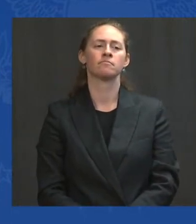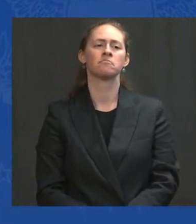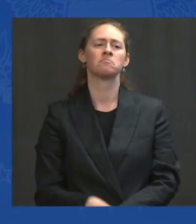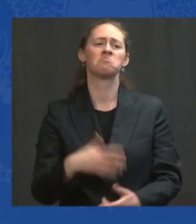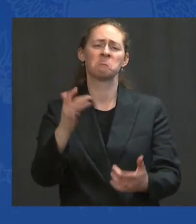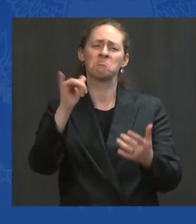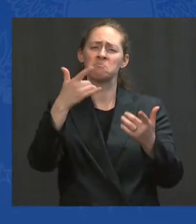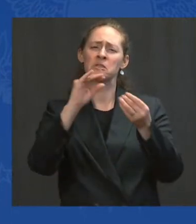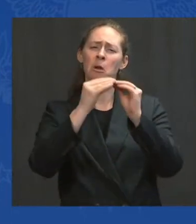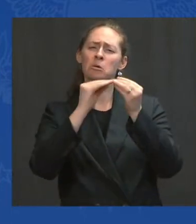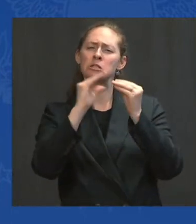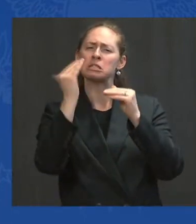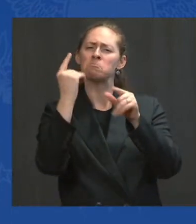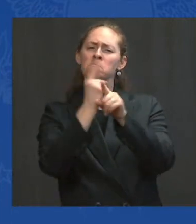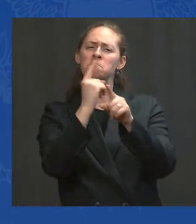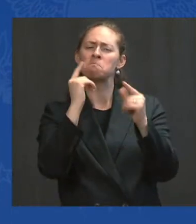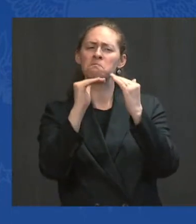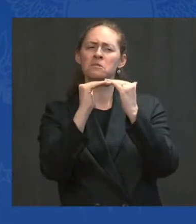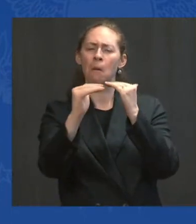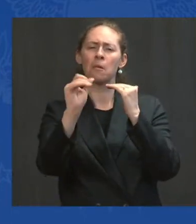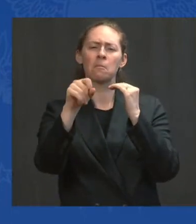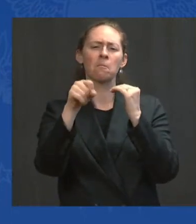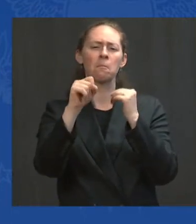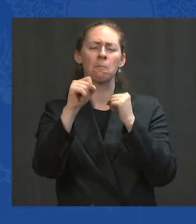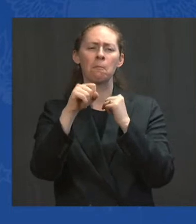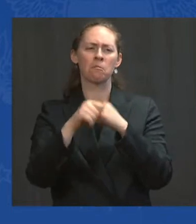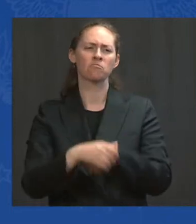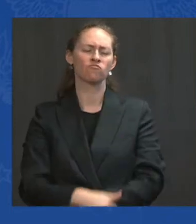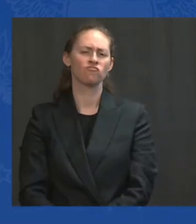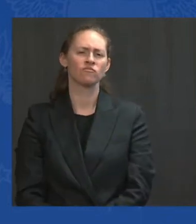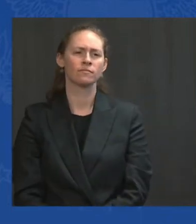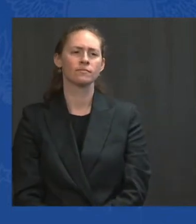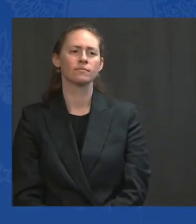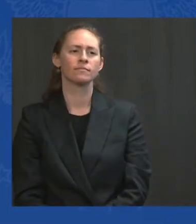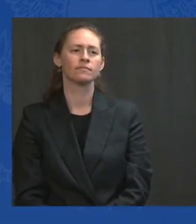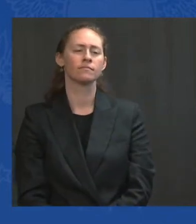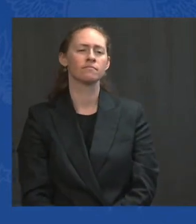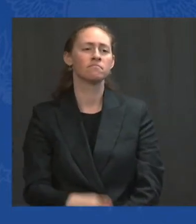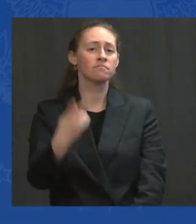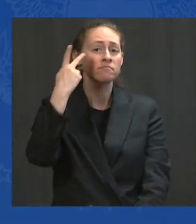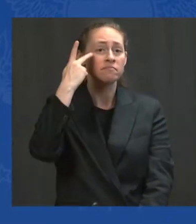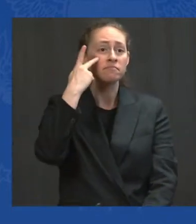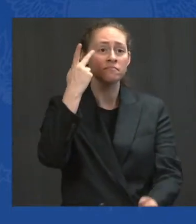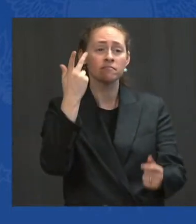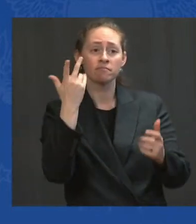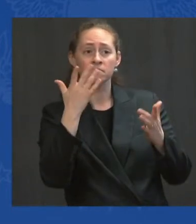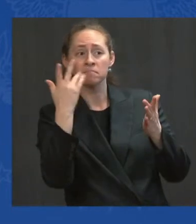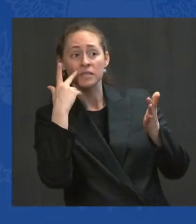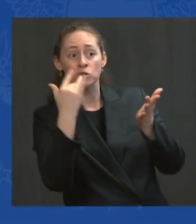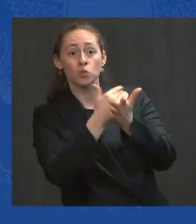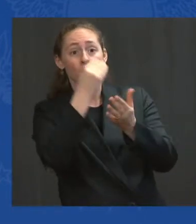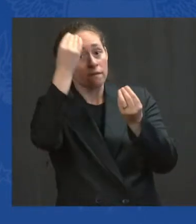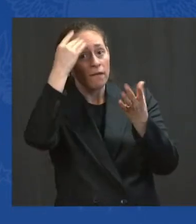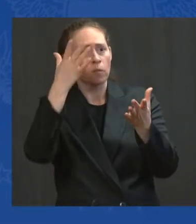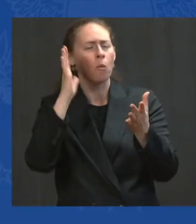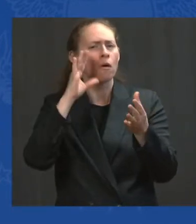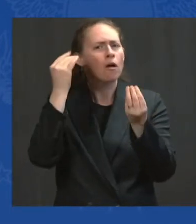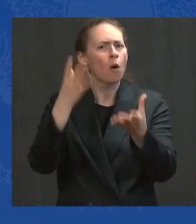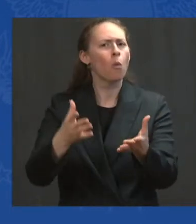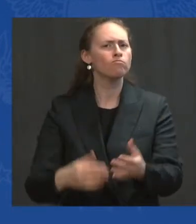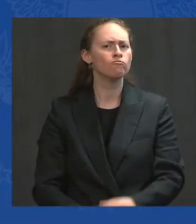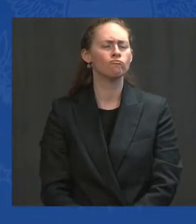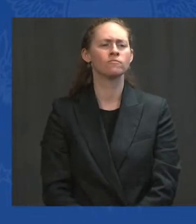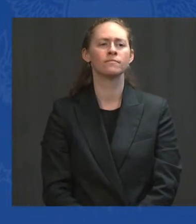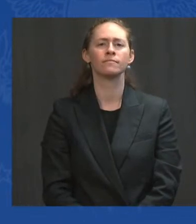get more sequences over time, and we will continue to update those. Good. On